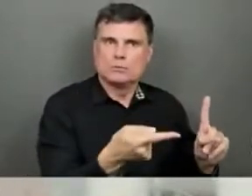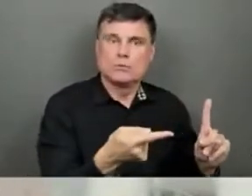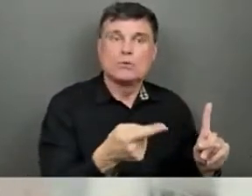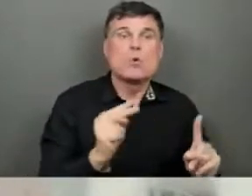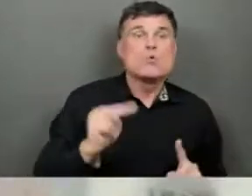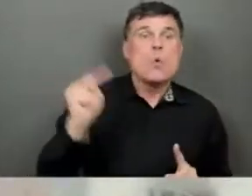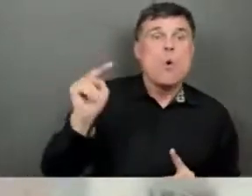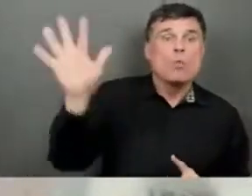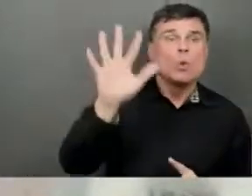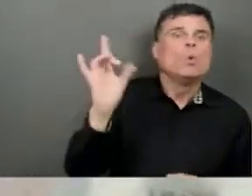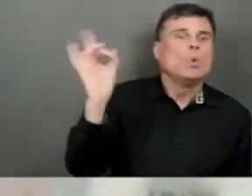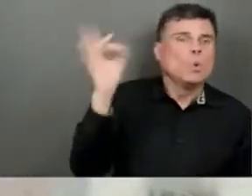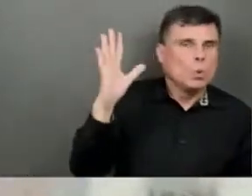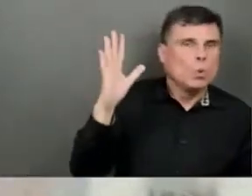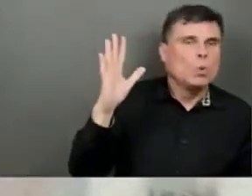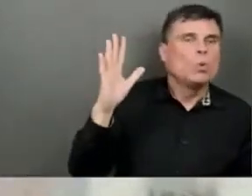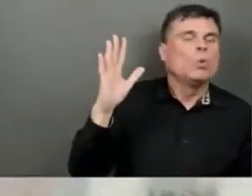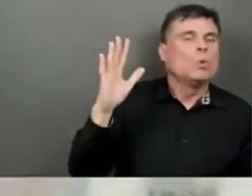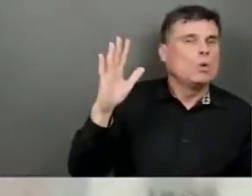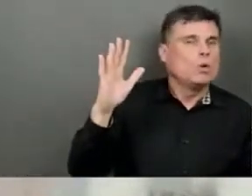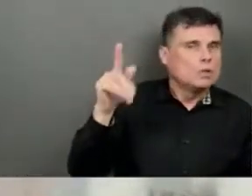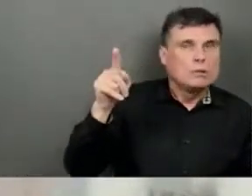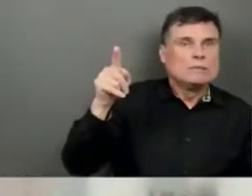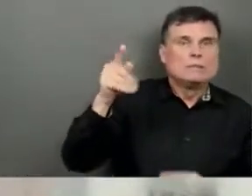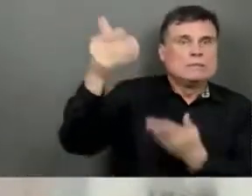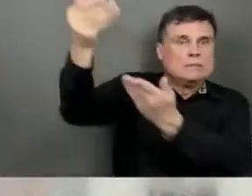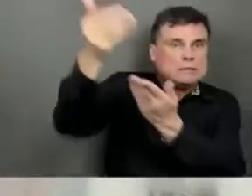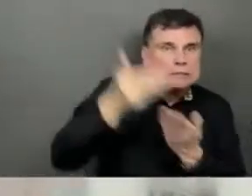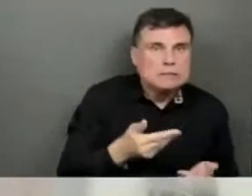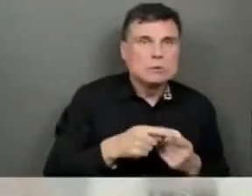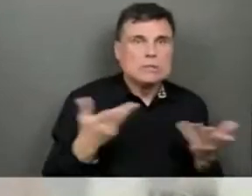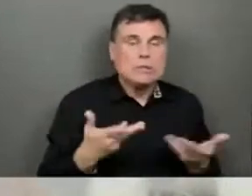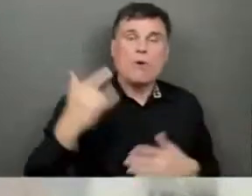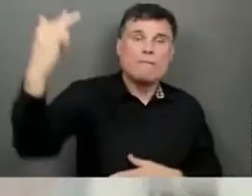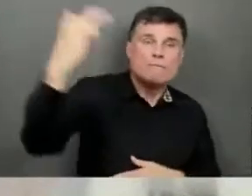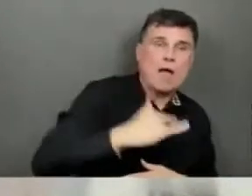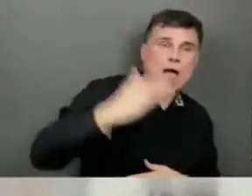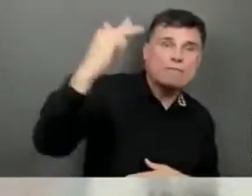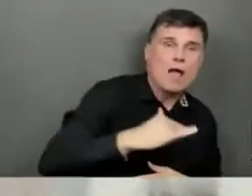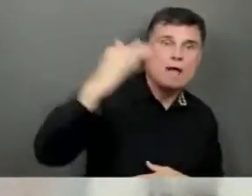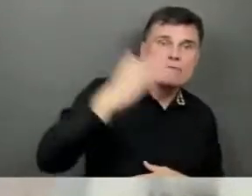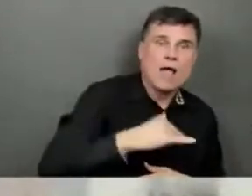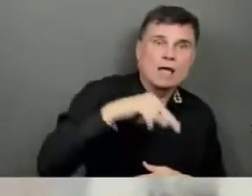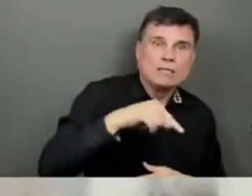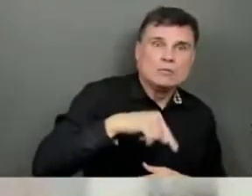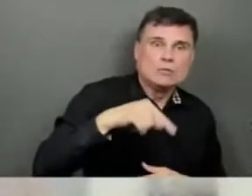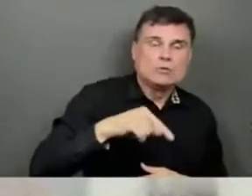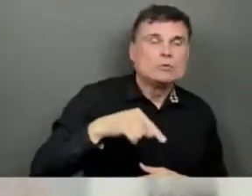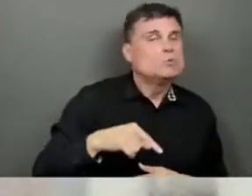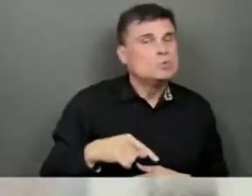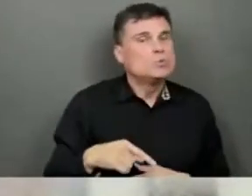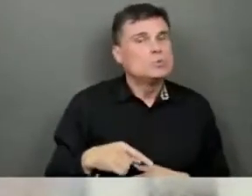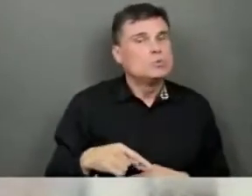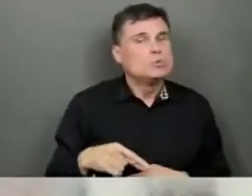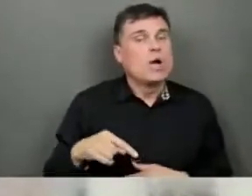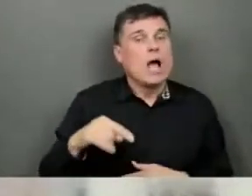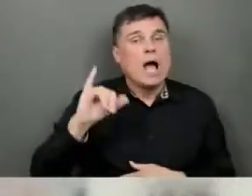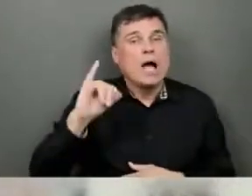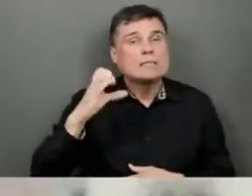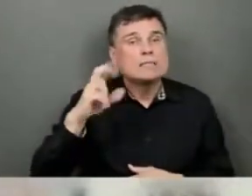to medevac hundreds of people in critical care, most of them with COVID, to places in the south. That was